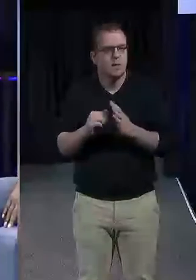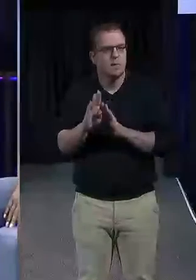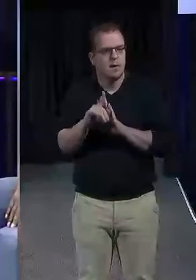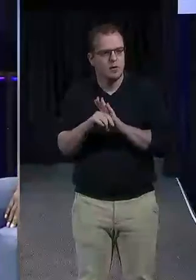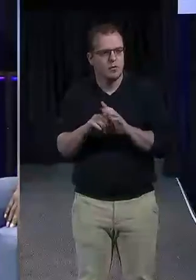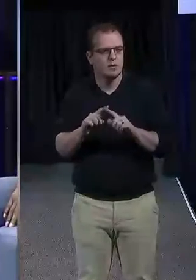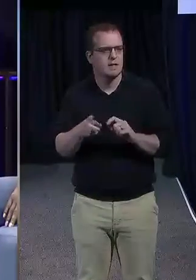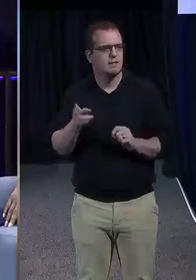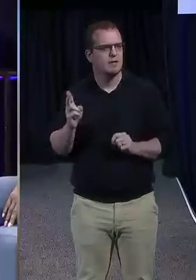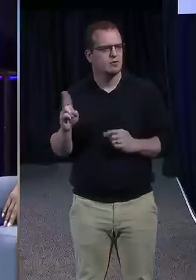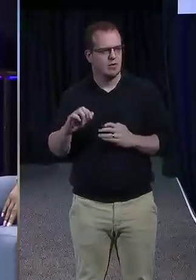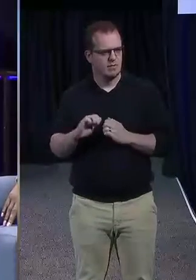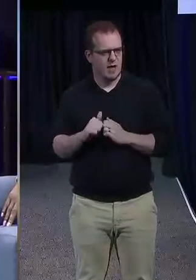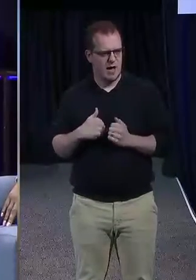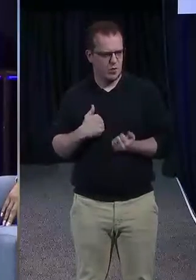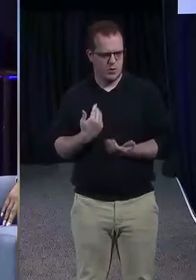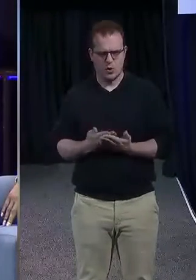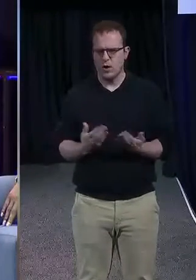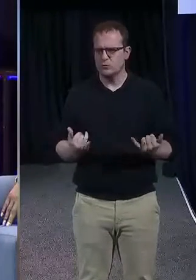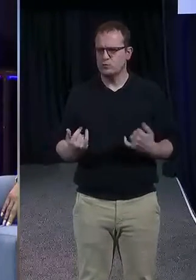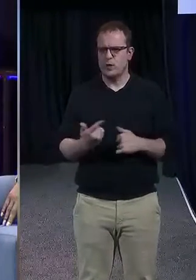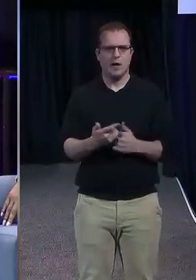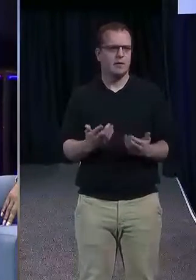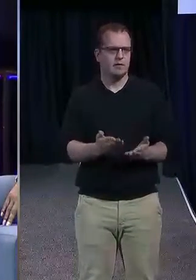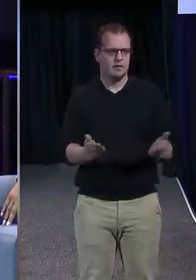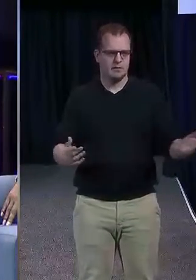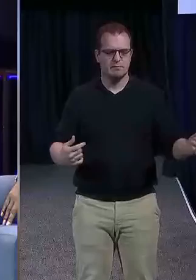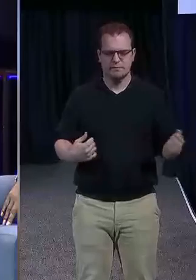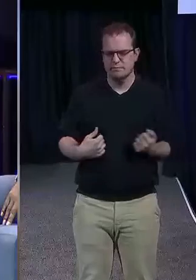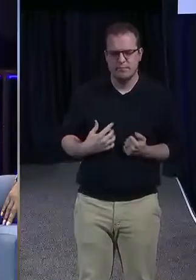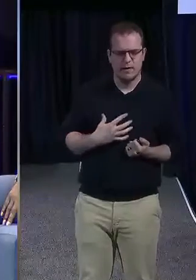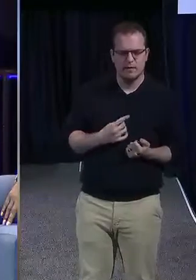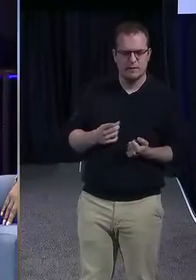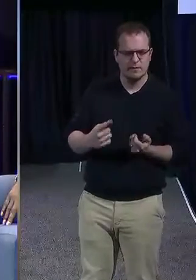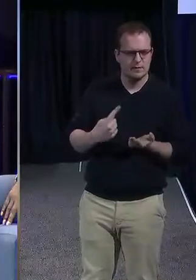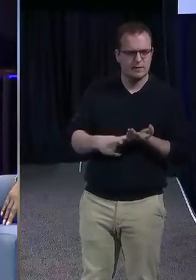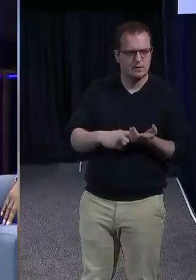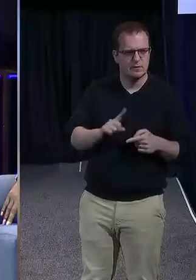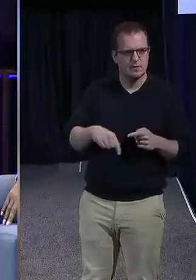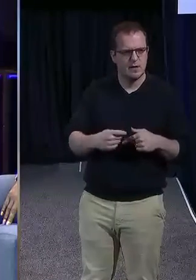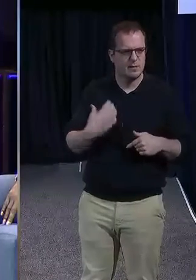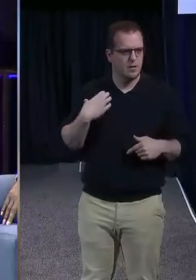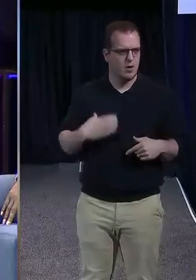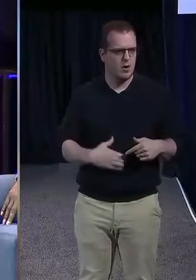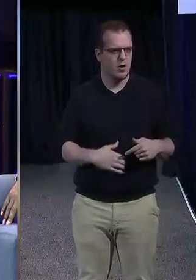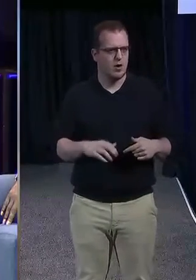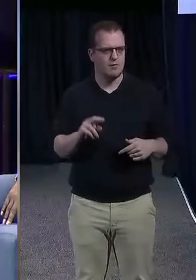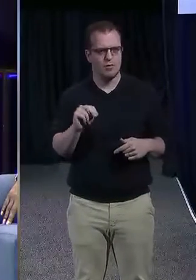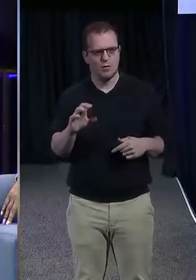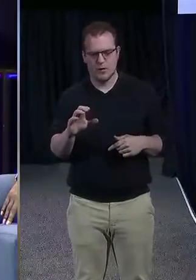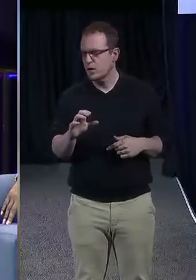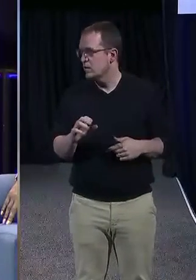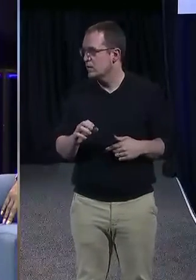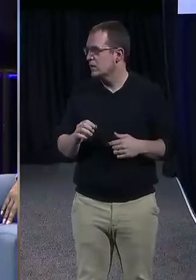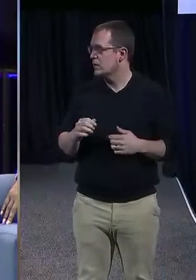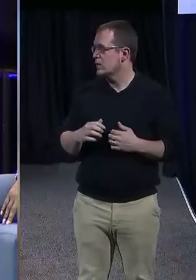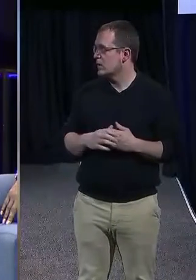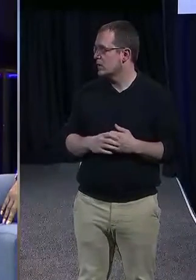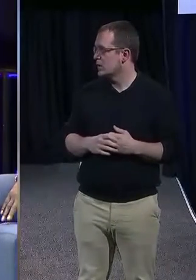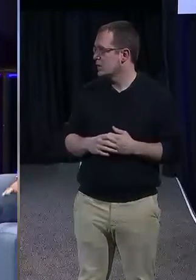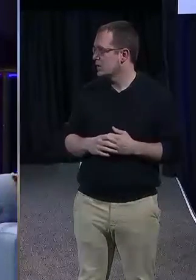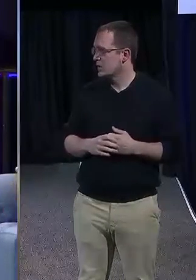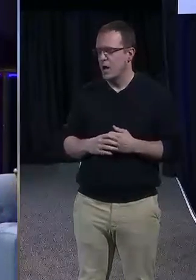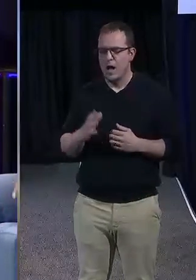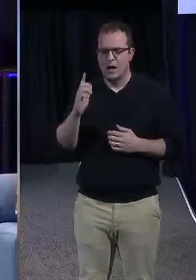for how we got to where we are today. And I like your talking about Harvard, North Carolina. I understand you're leaving out the names